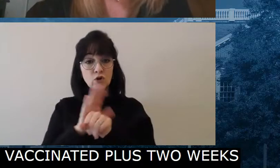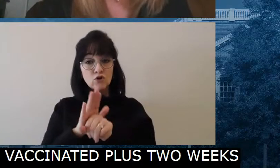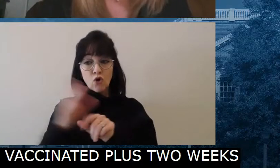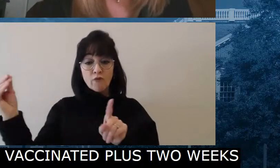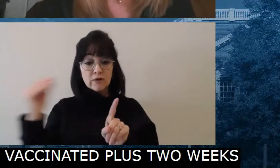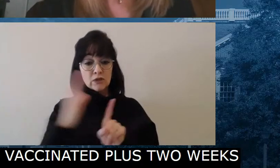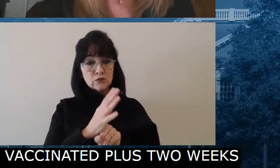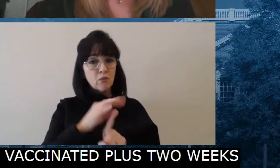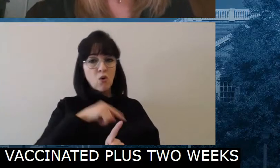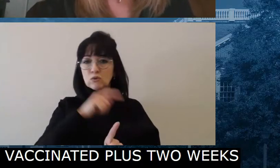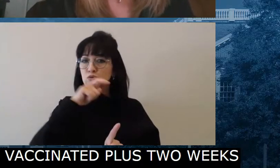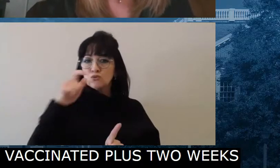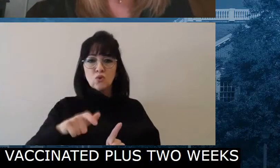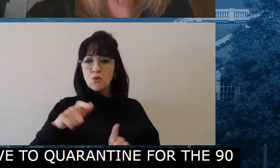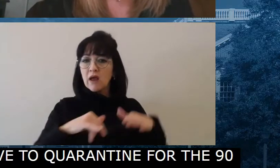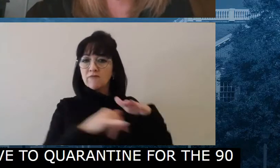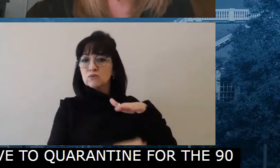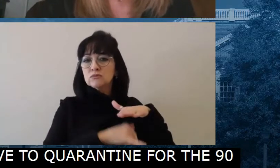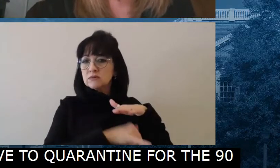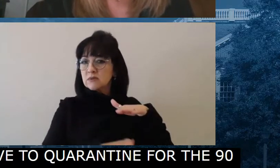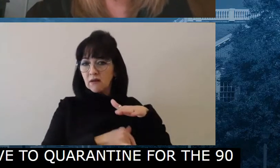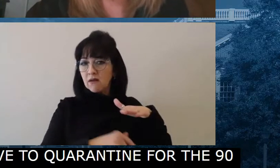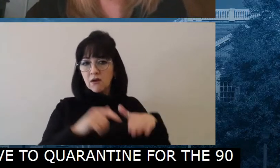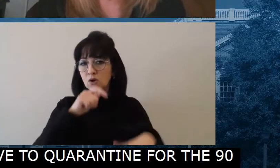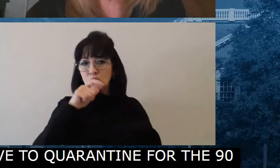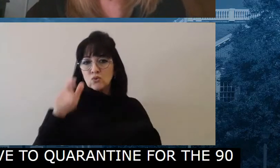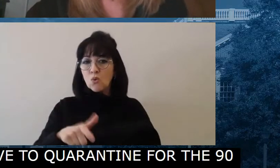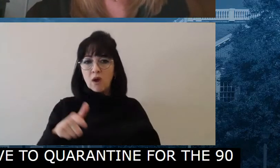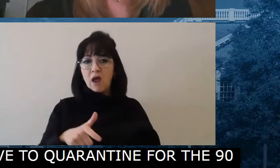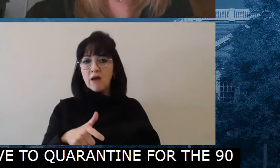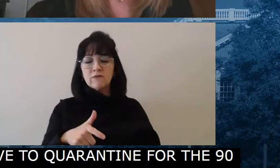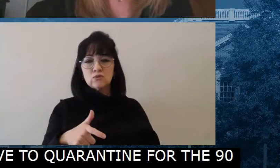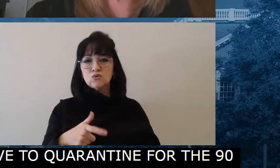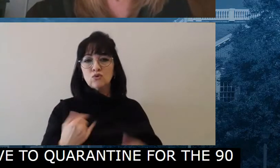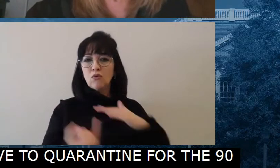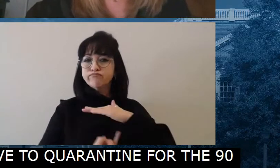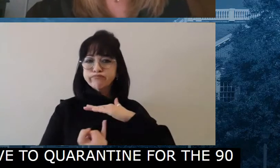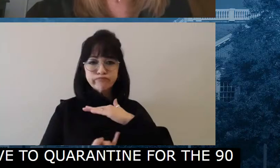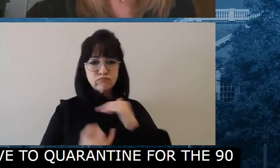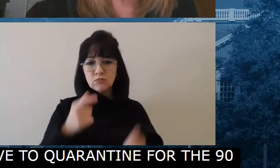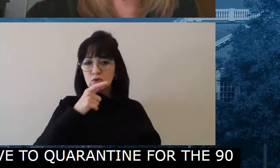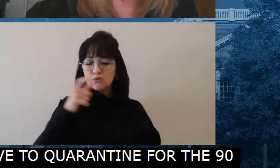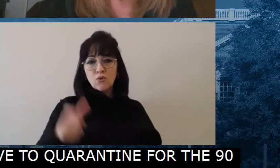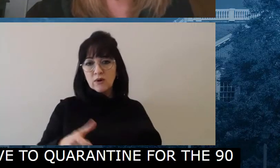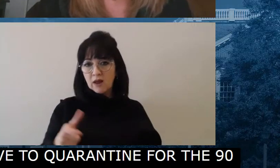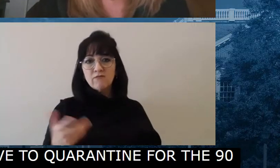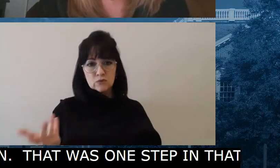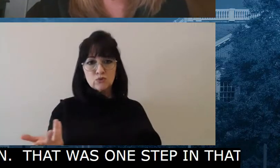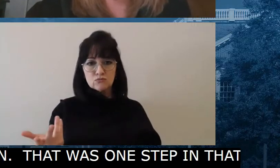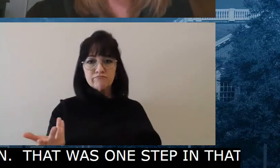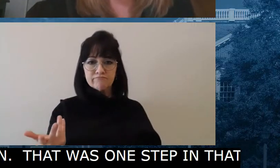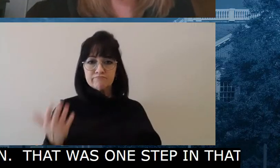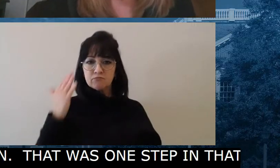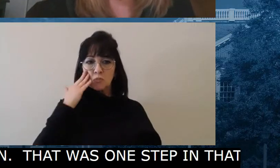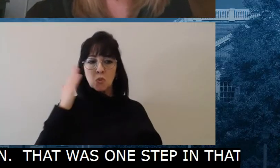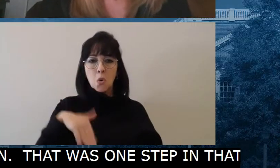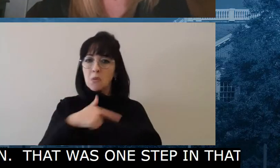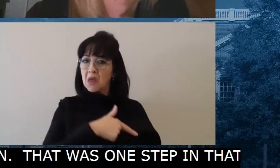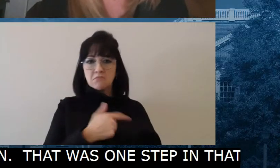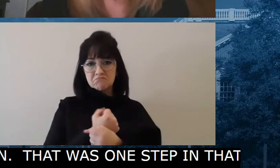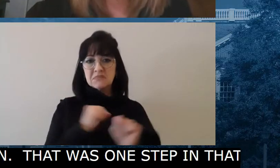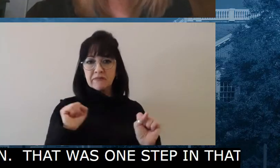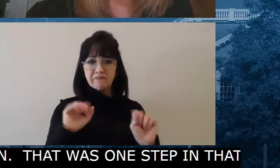that was one step in that direction, but it's really important that we follow the science. We still have